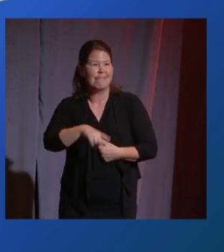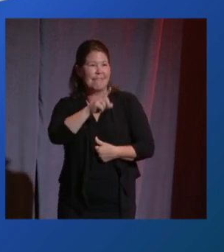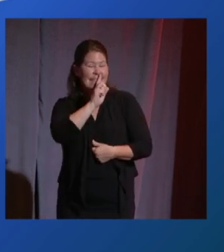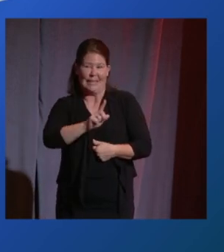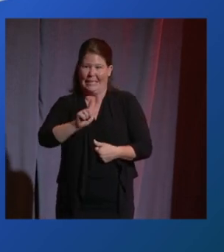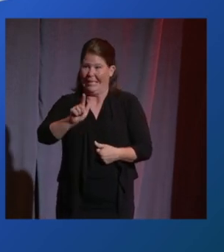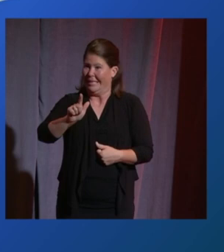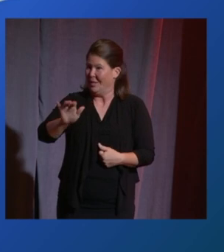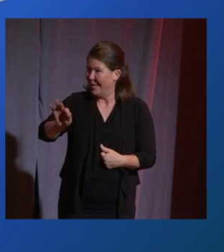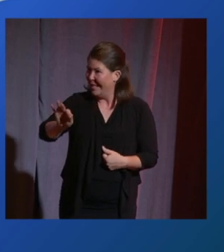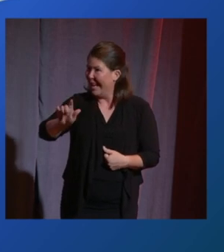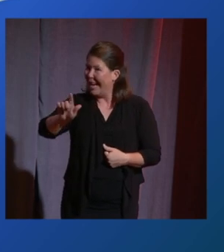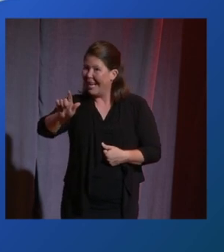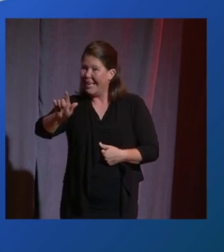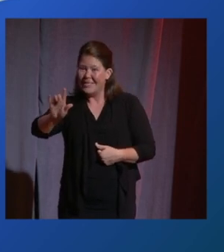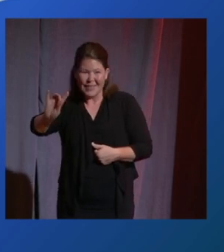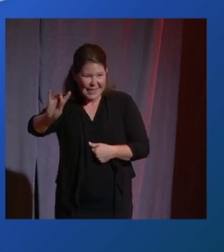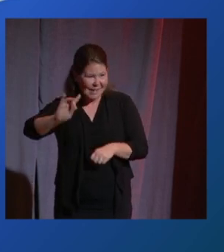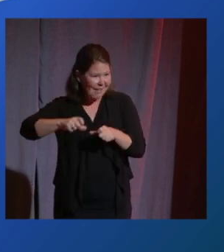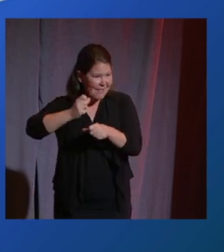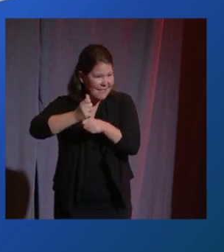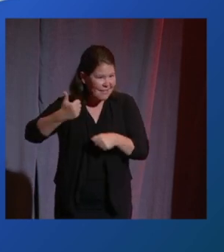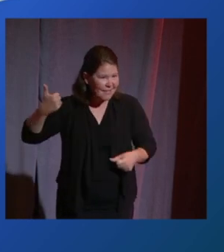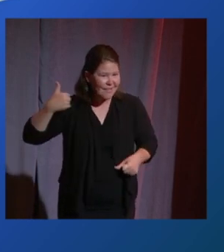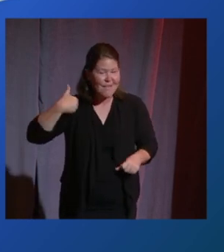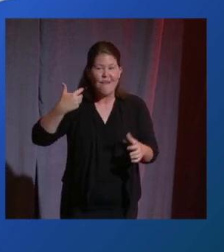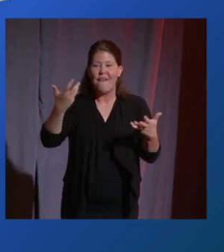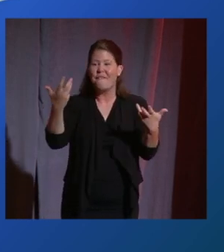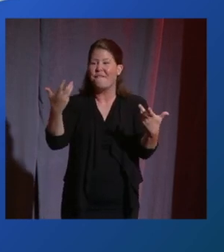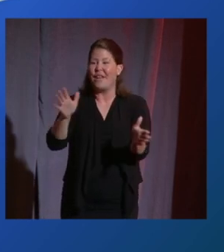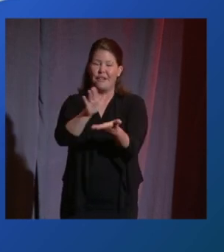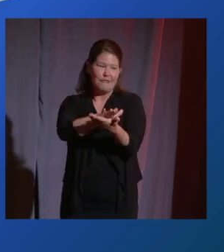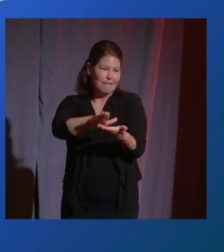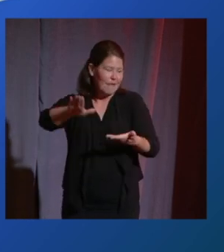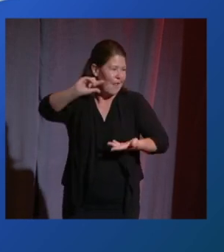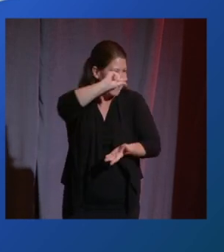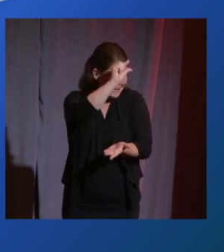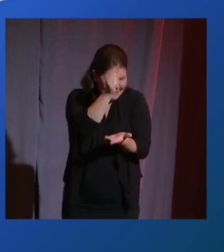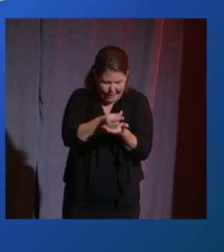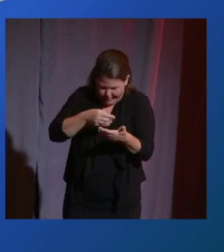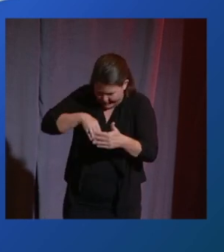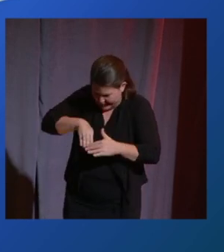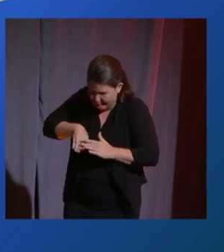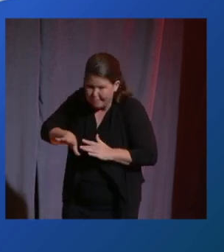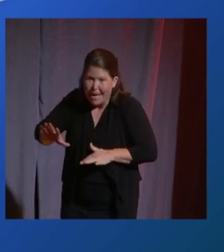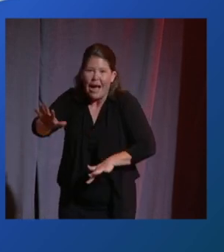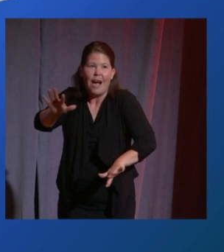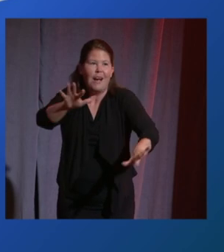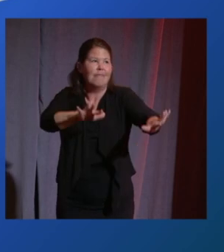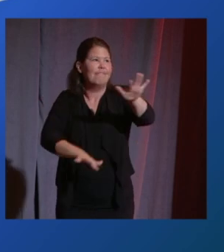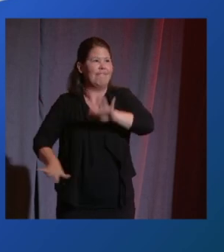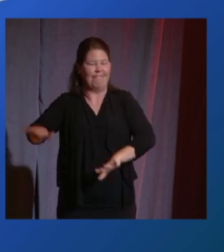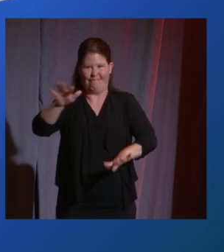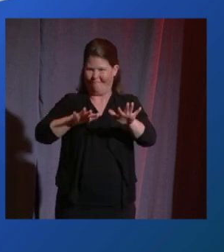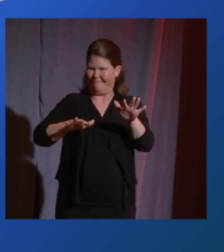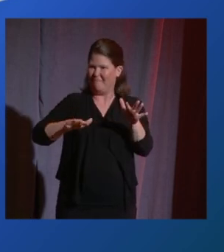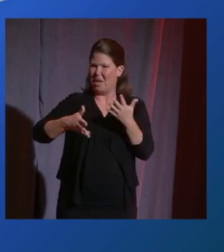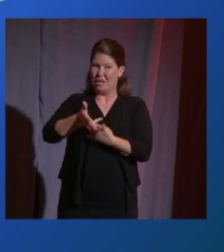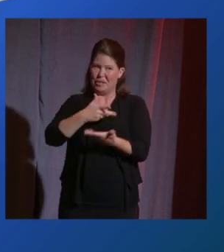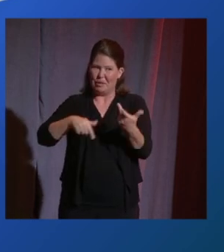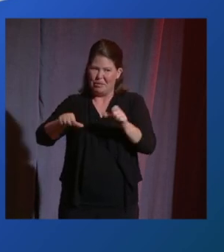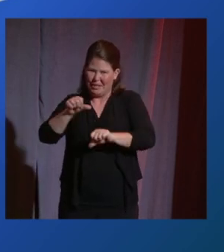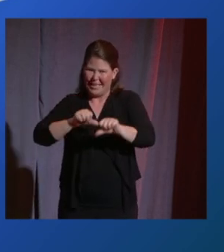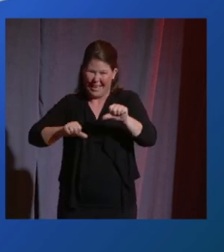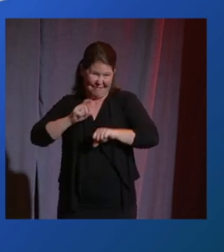ago coming out of college I was a social sciences major English major actually liberal arts